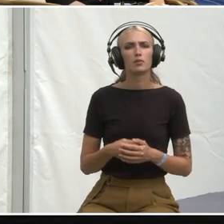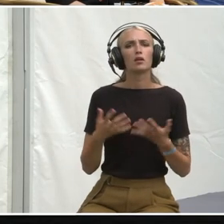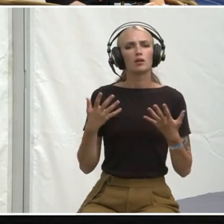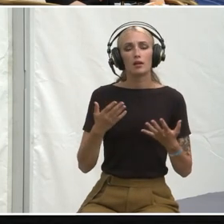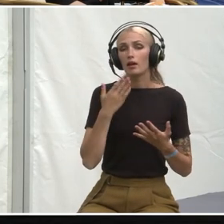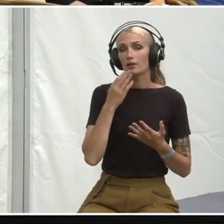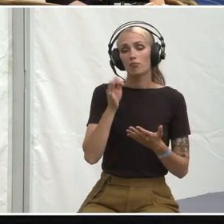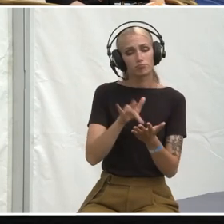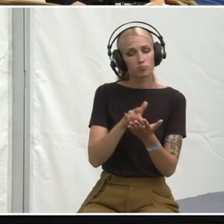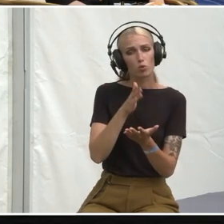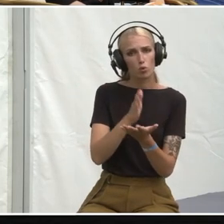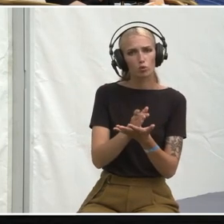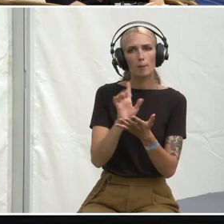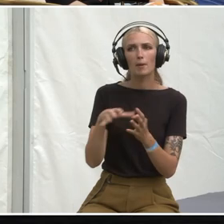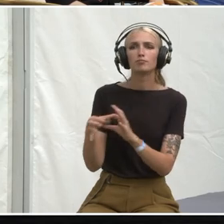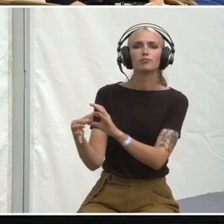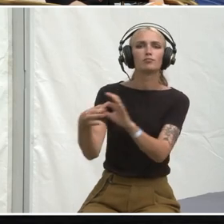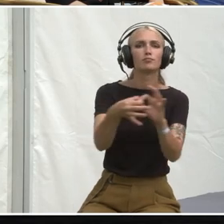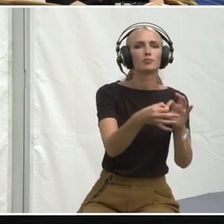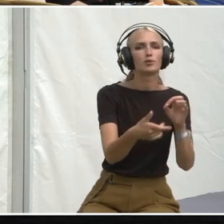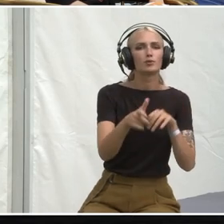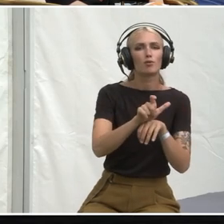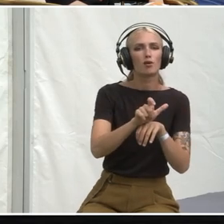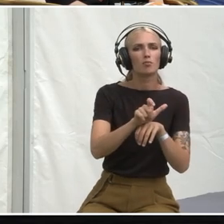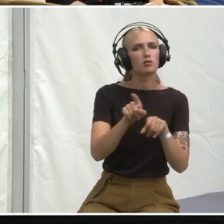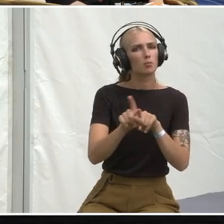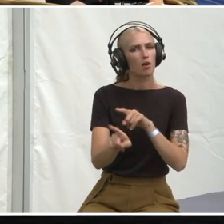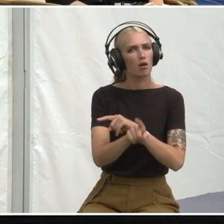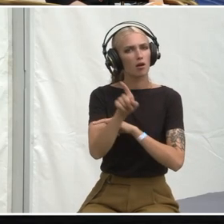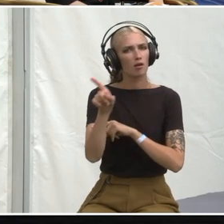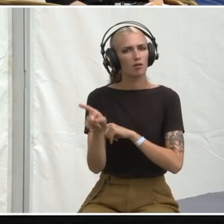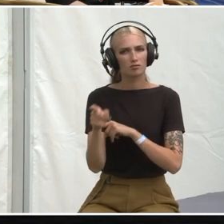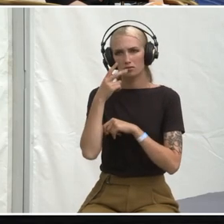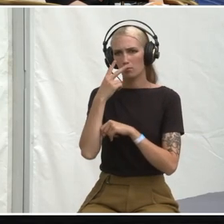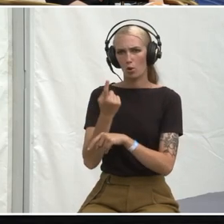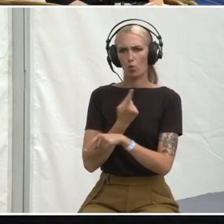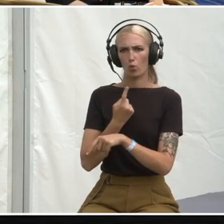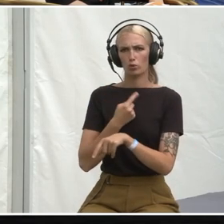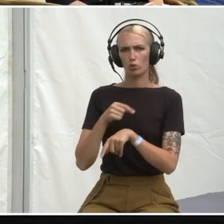than ever. At the same time, we see high numbers of loneliness